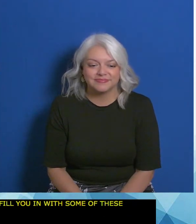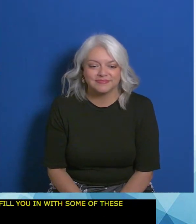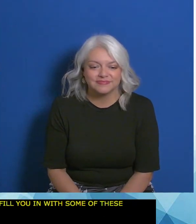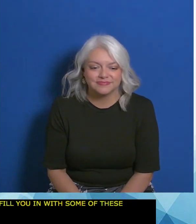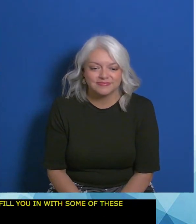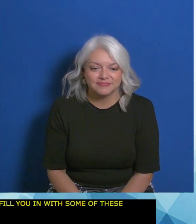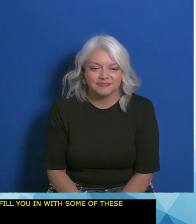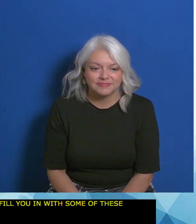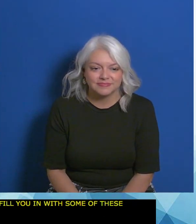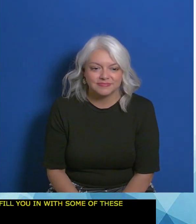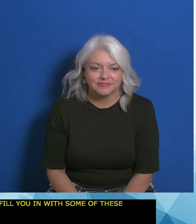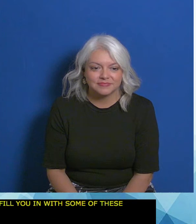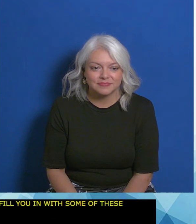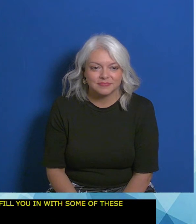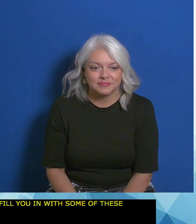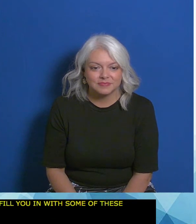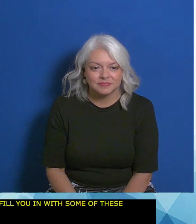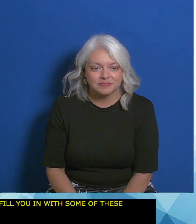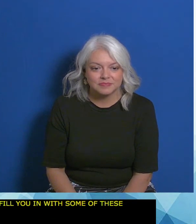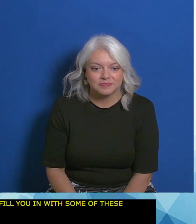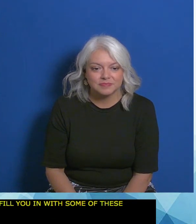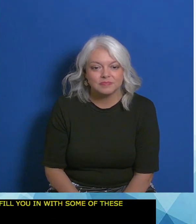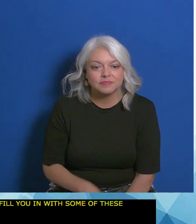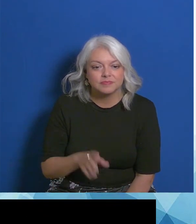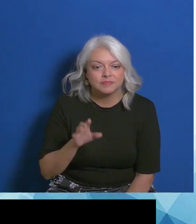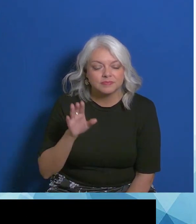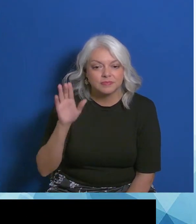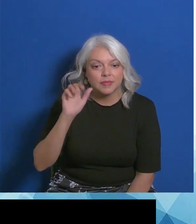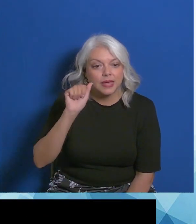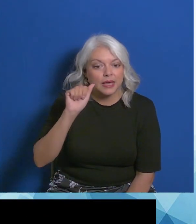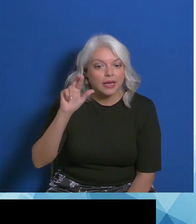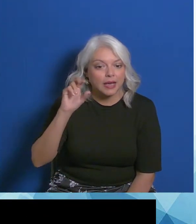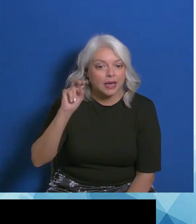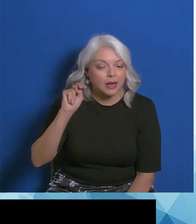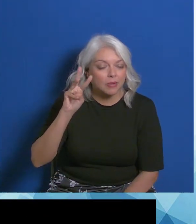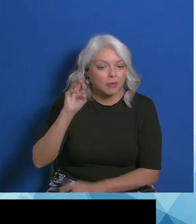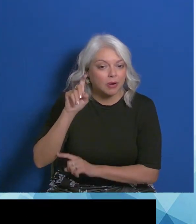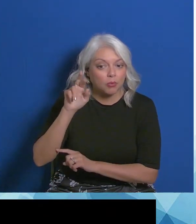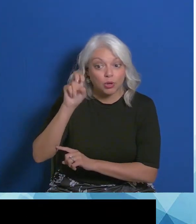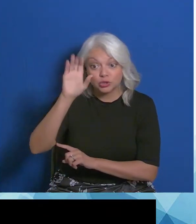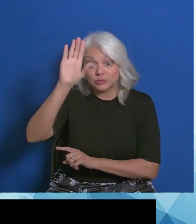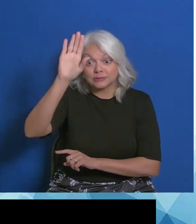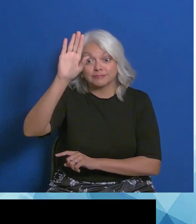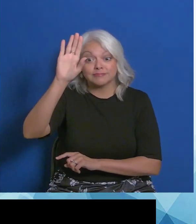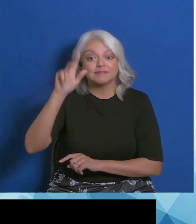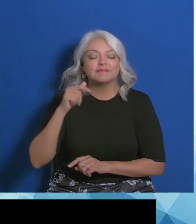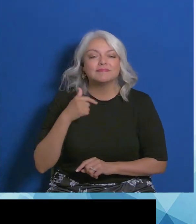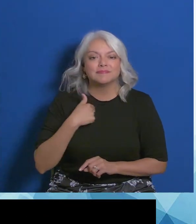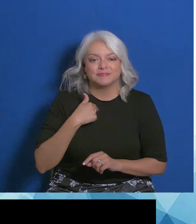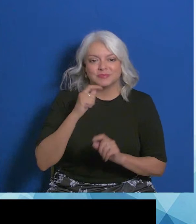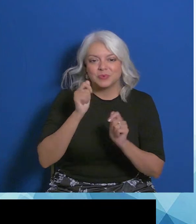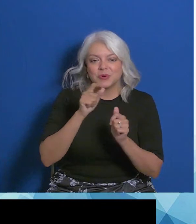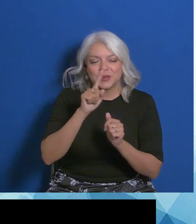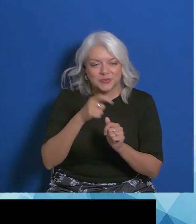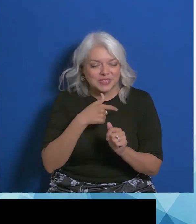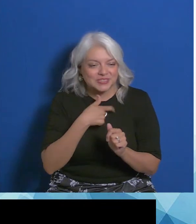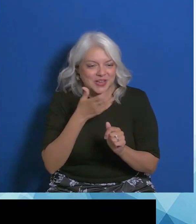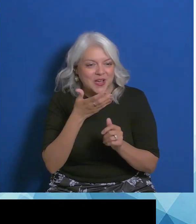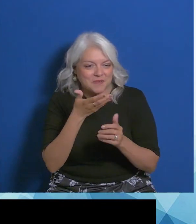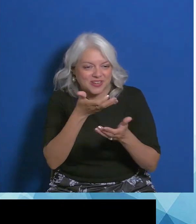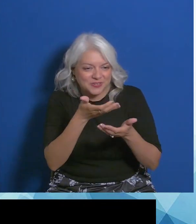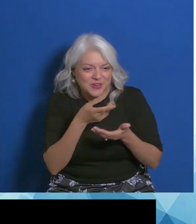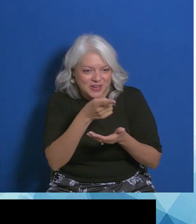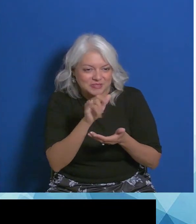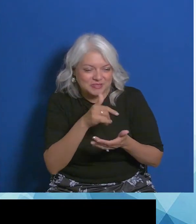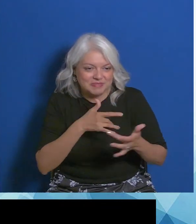Any other questions? I just have one quick question. Thank you, President Nigro, and joining others and welcoming you. We're really excited to